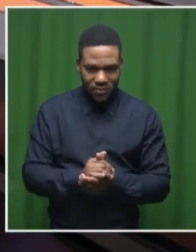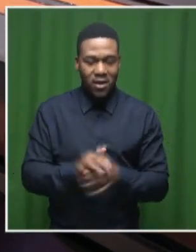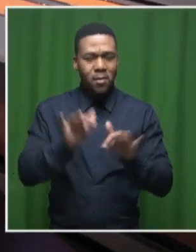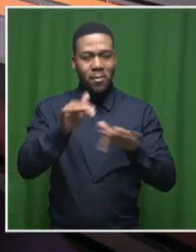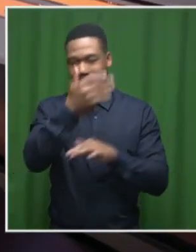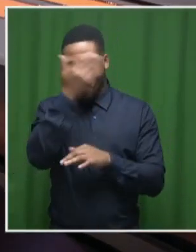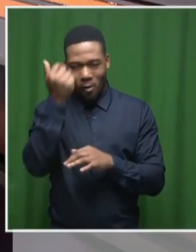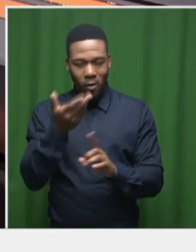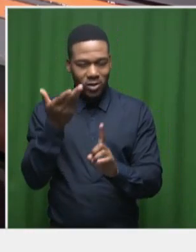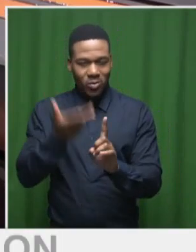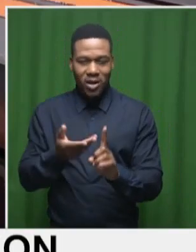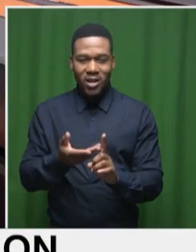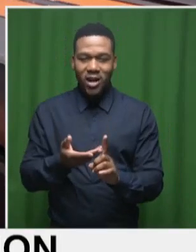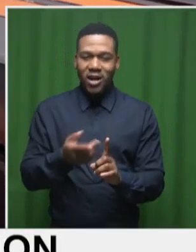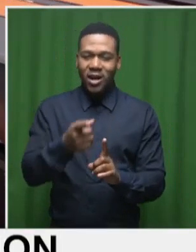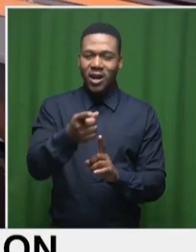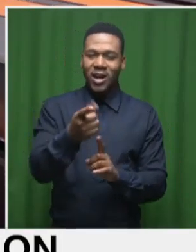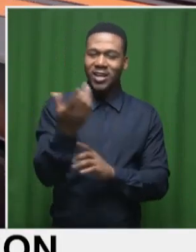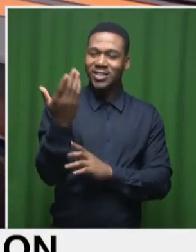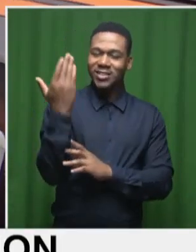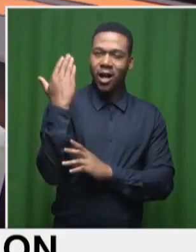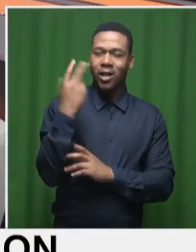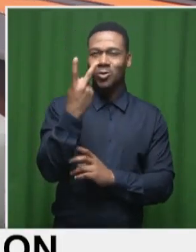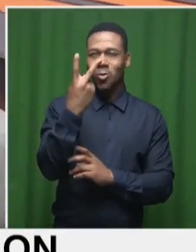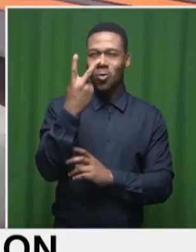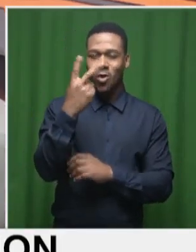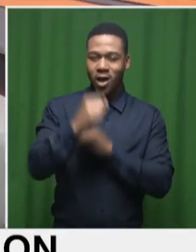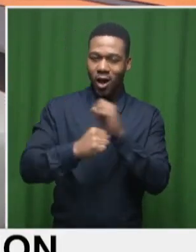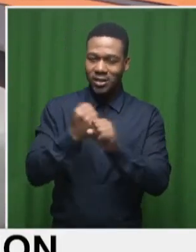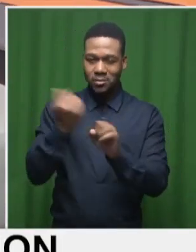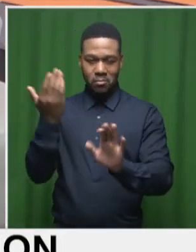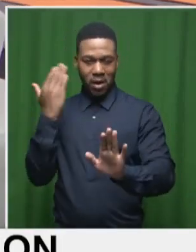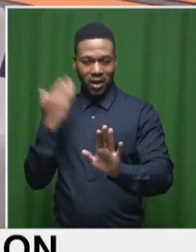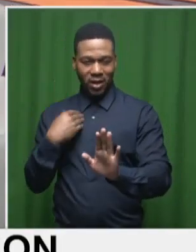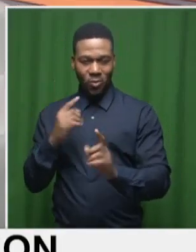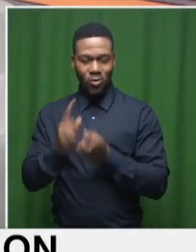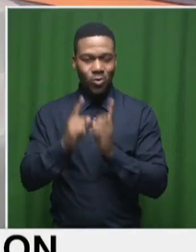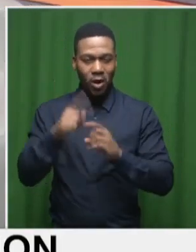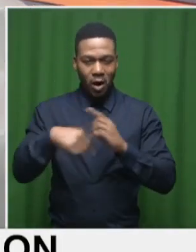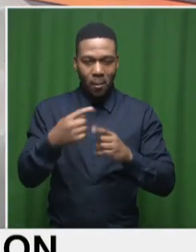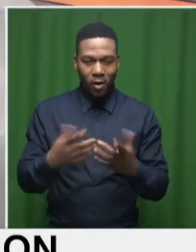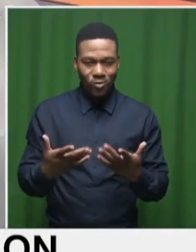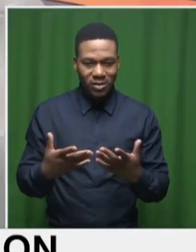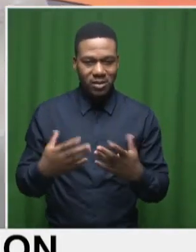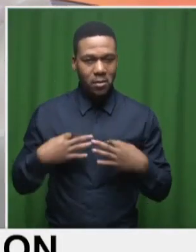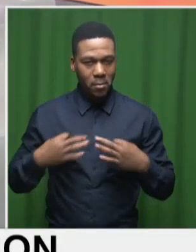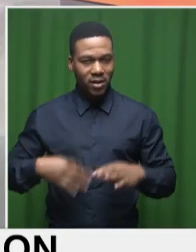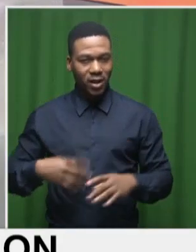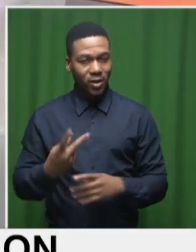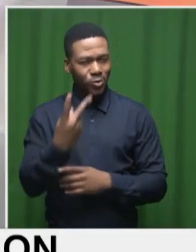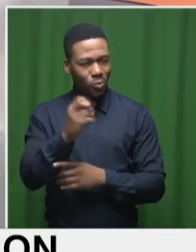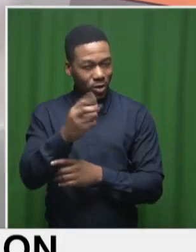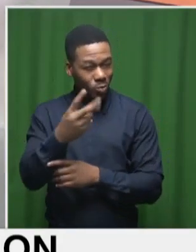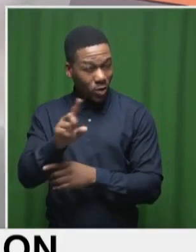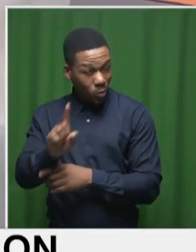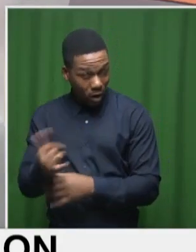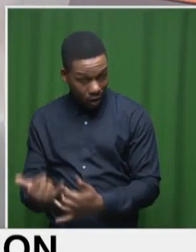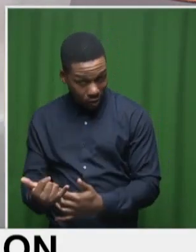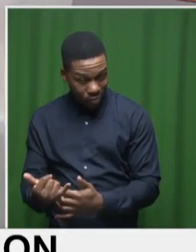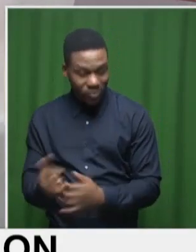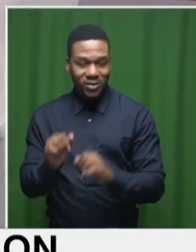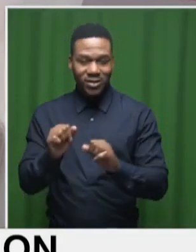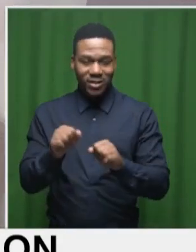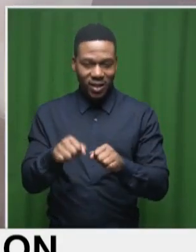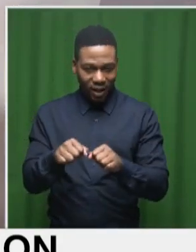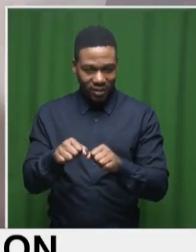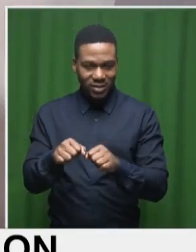rugs. How many years ago? Was that 2 years ago? I'm going to say 2 years ago. Yeah. So this is, I think, 2021. Mm-hmm. Yeah, that's when we.